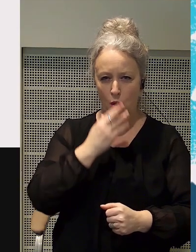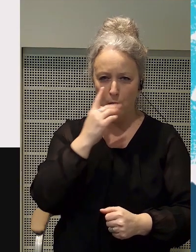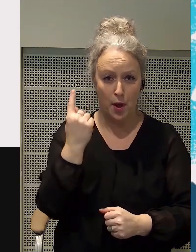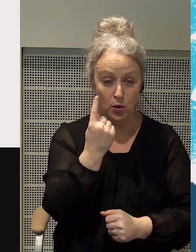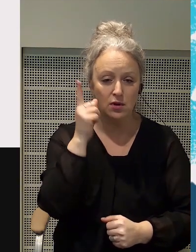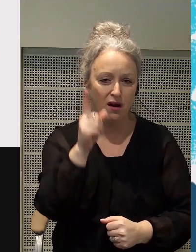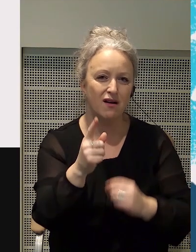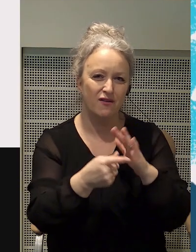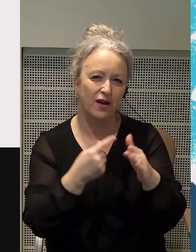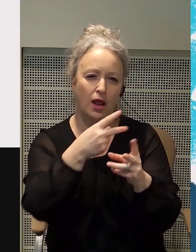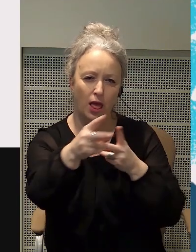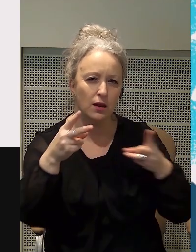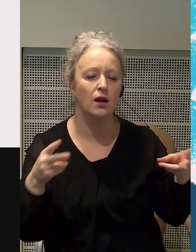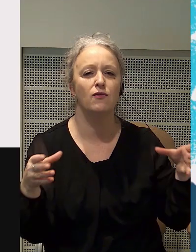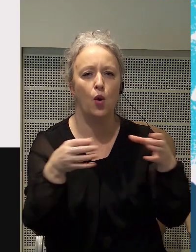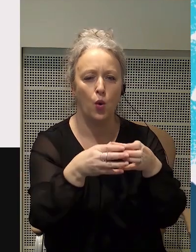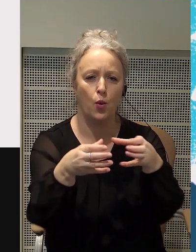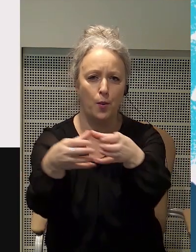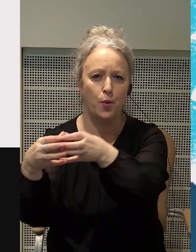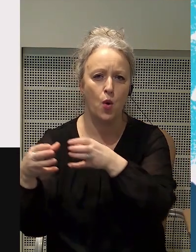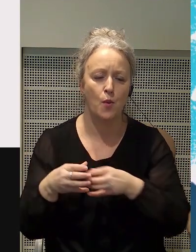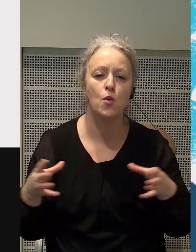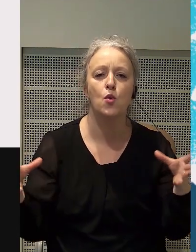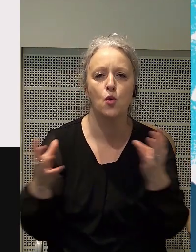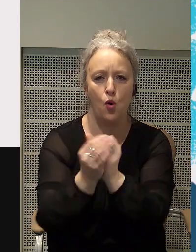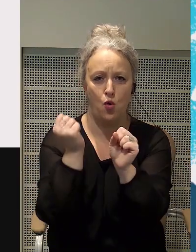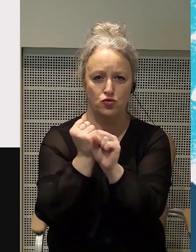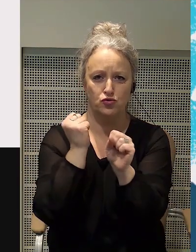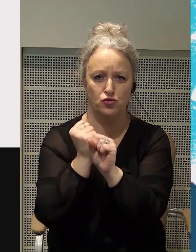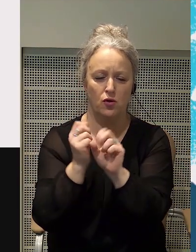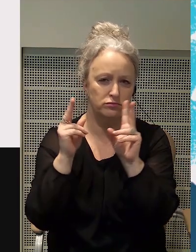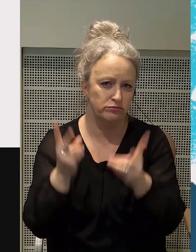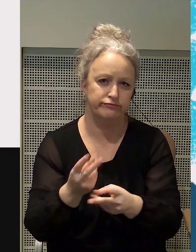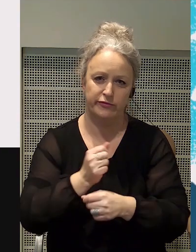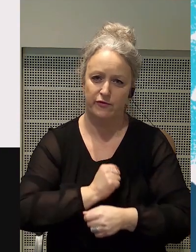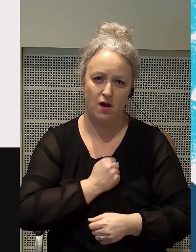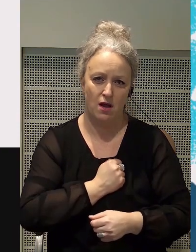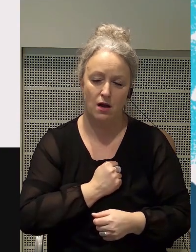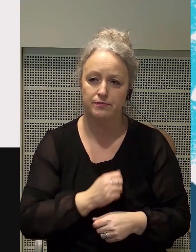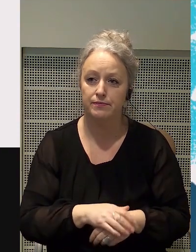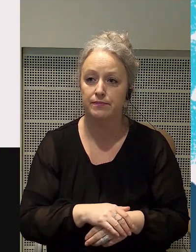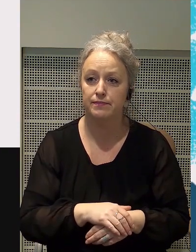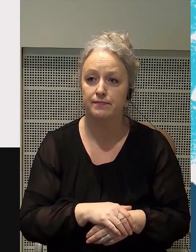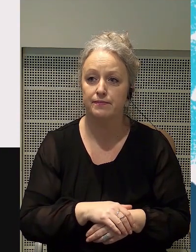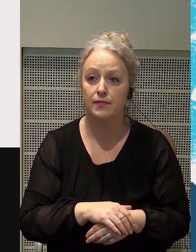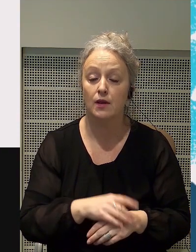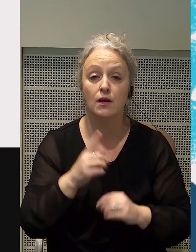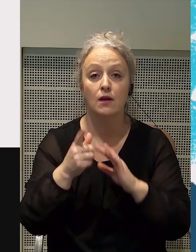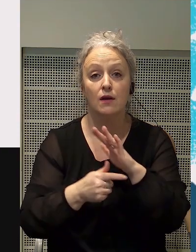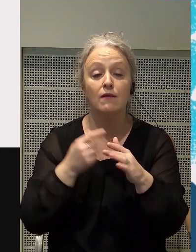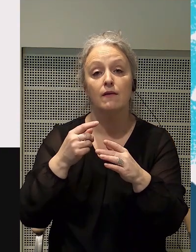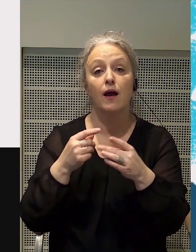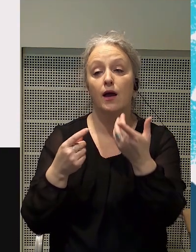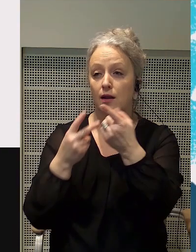In this joint statement by EPFIA and Eurordis, you actually can read that